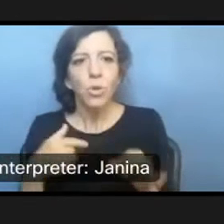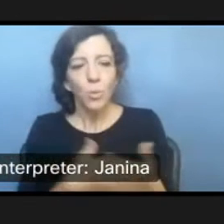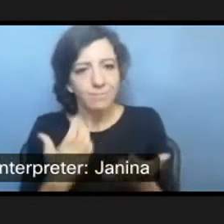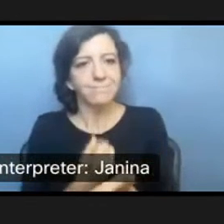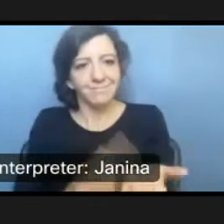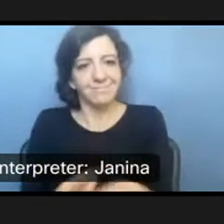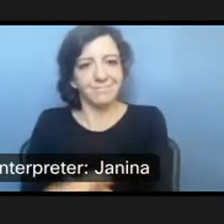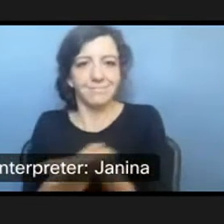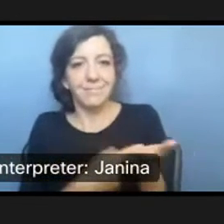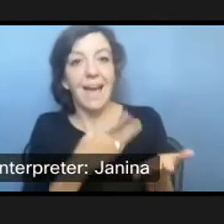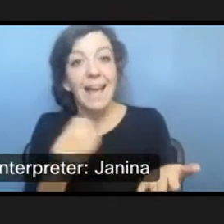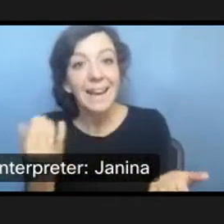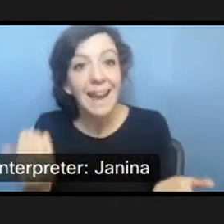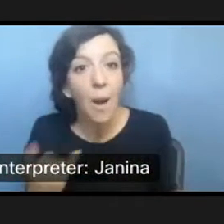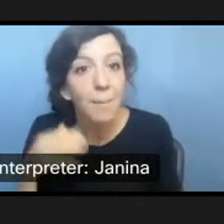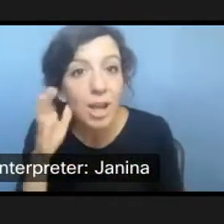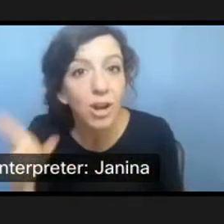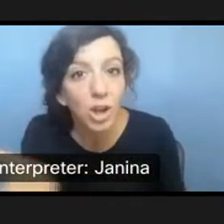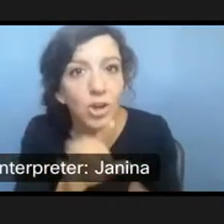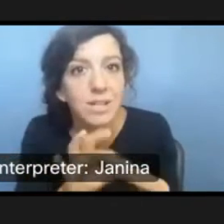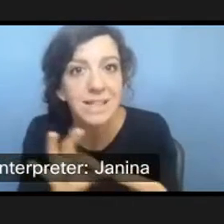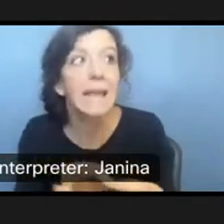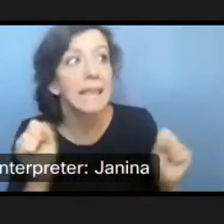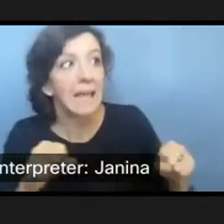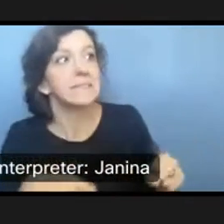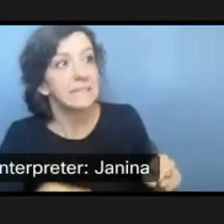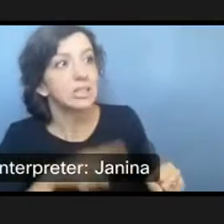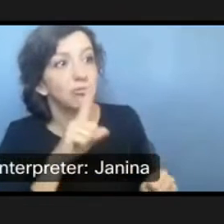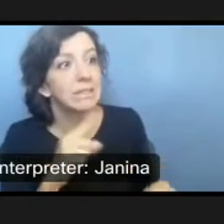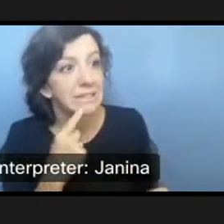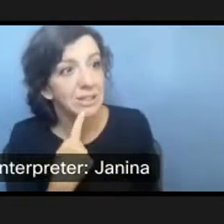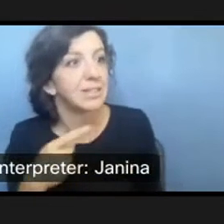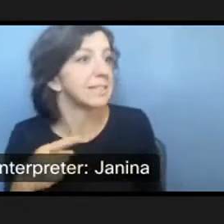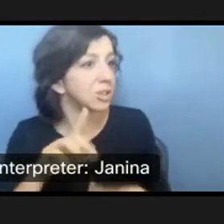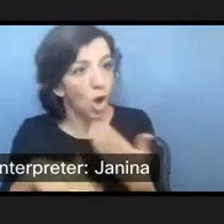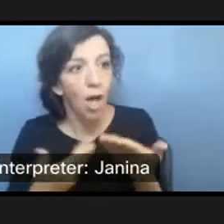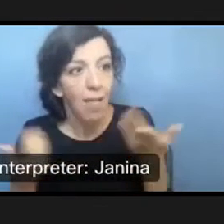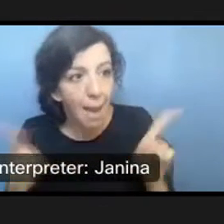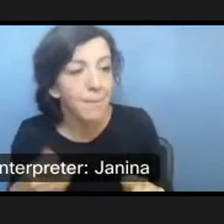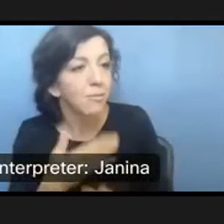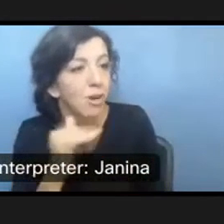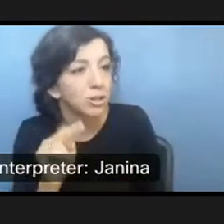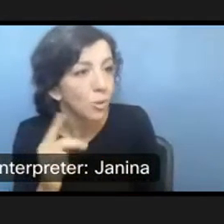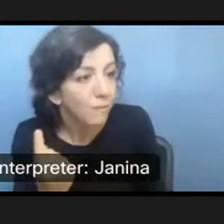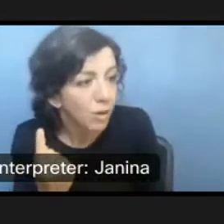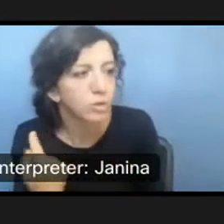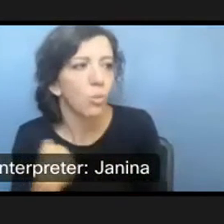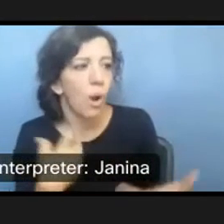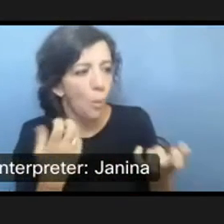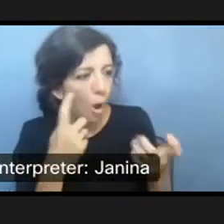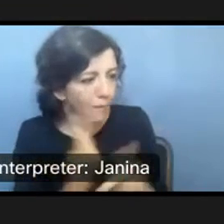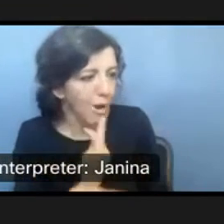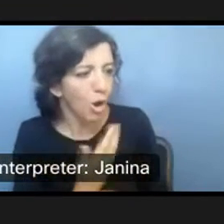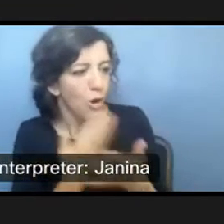letting me know that, okay, you're saying this is so serious. This is all happening before January 1. Let's figure out a good system,